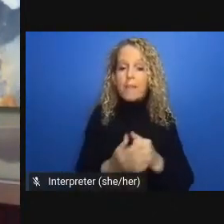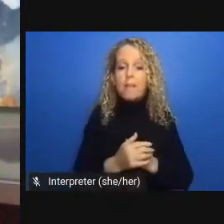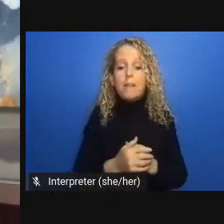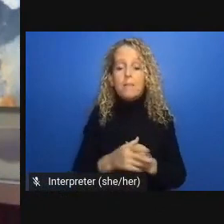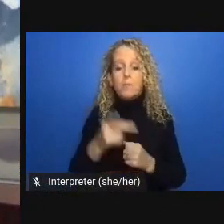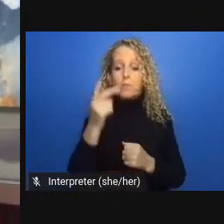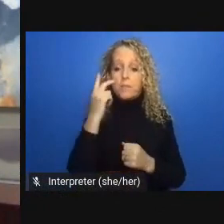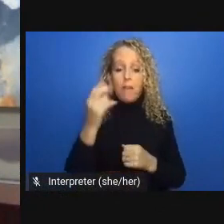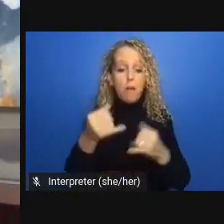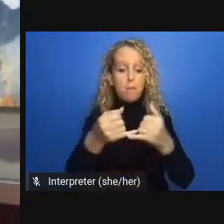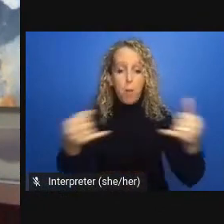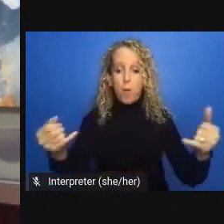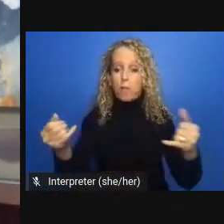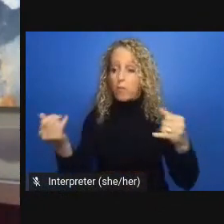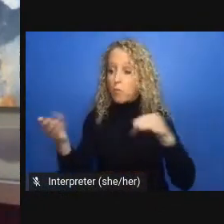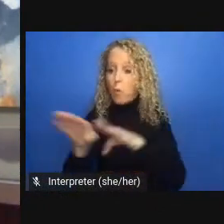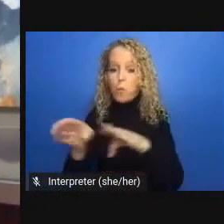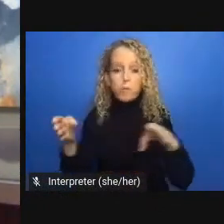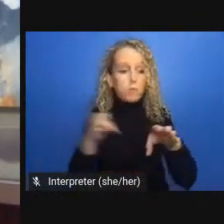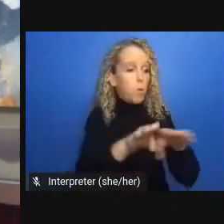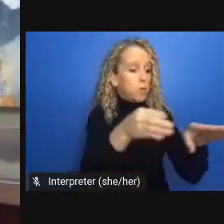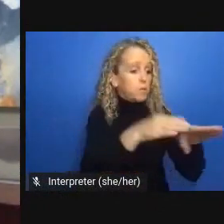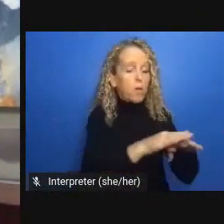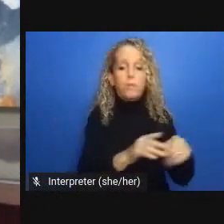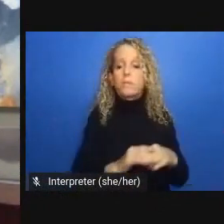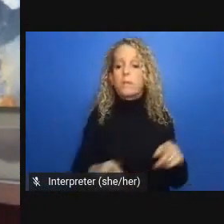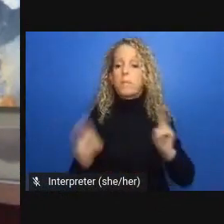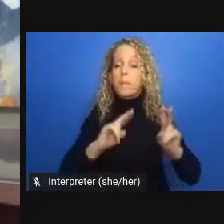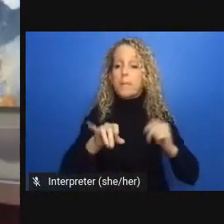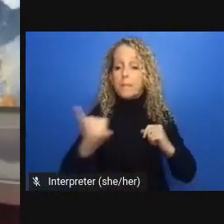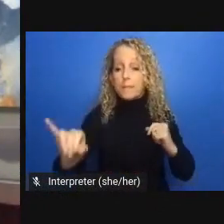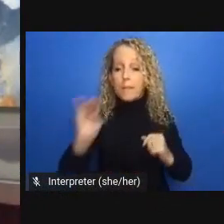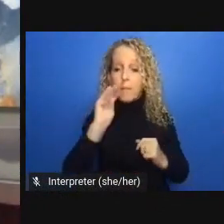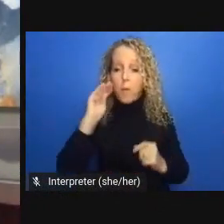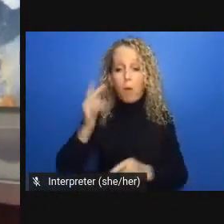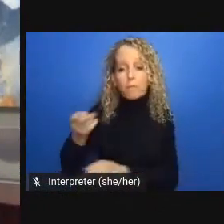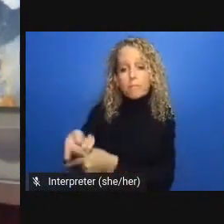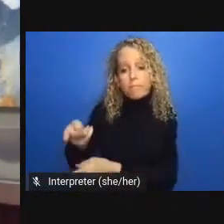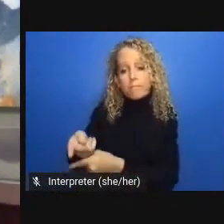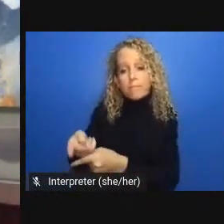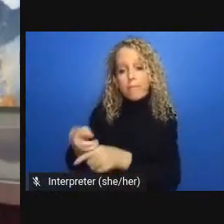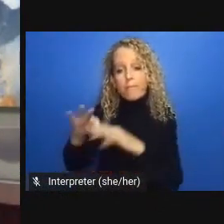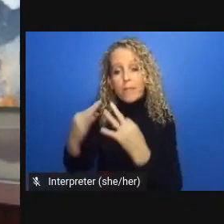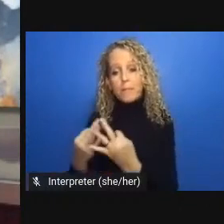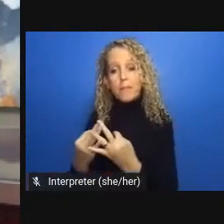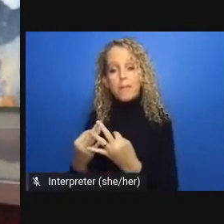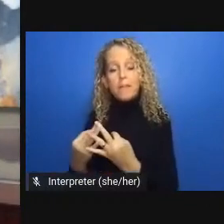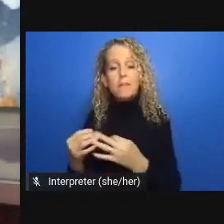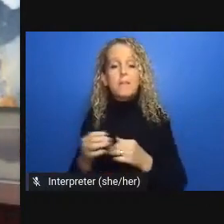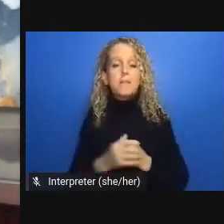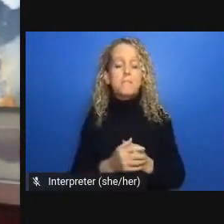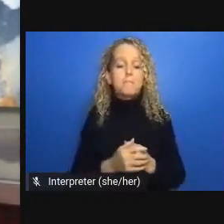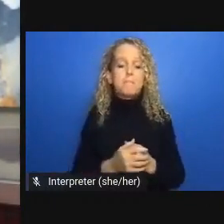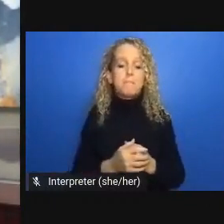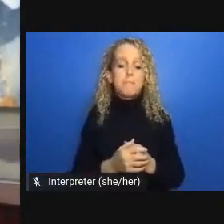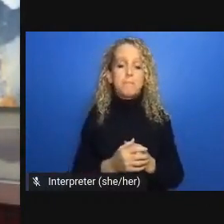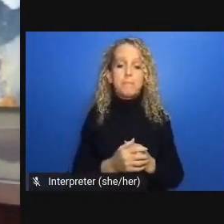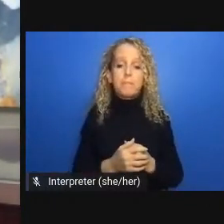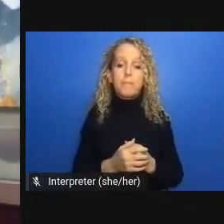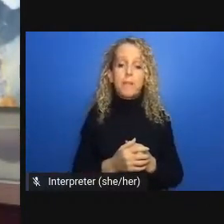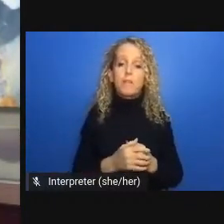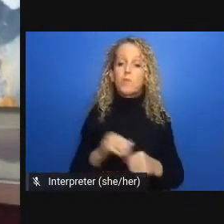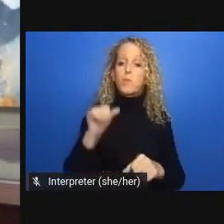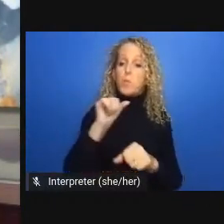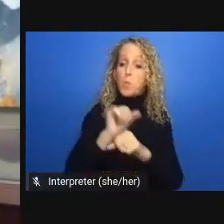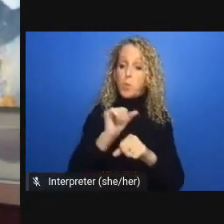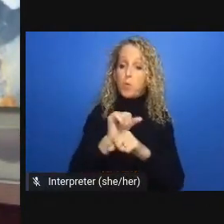closing and people needing to go home to care for their children and other people in their family, we saw those workers that we had depended